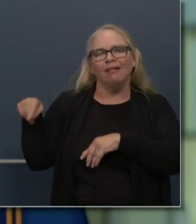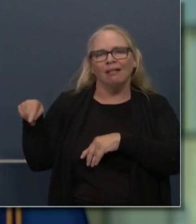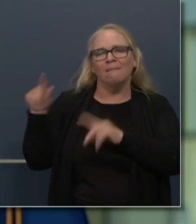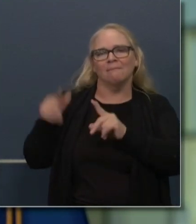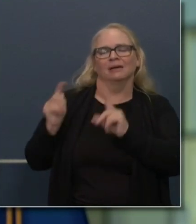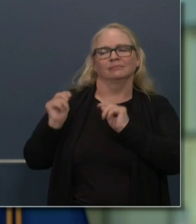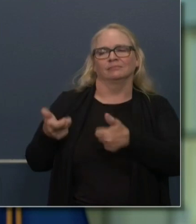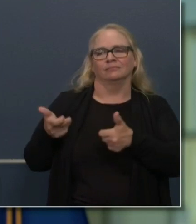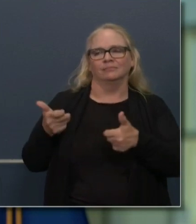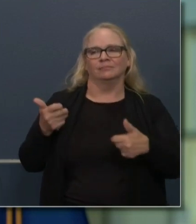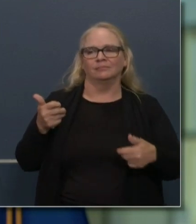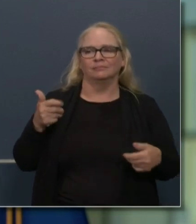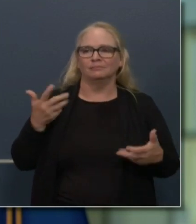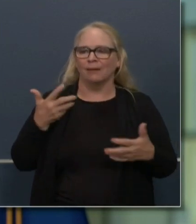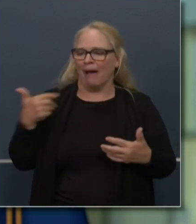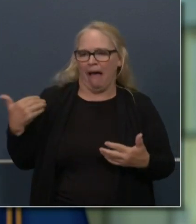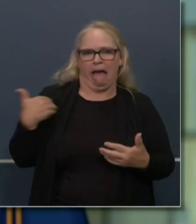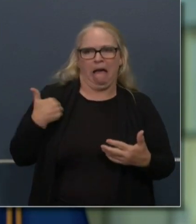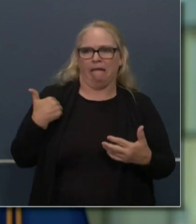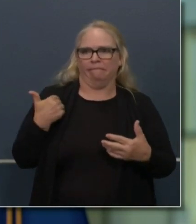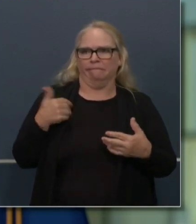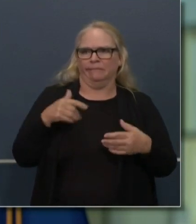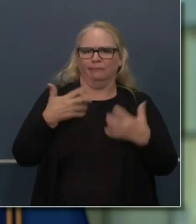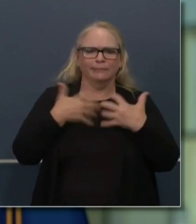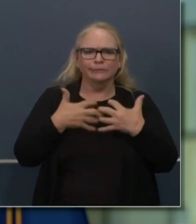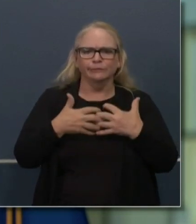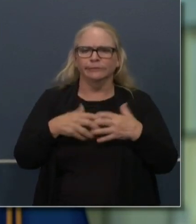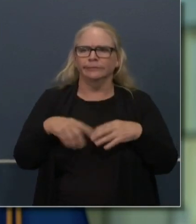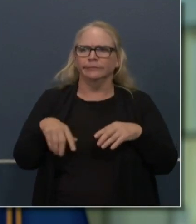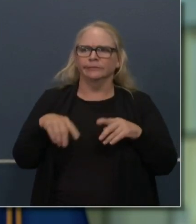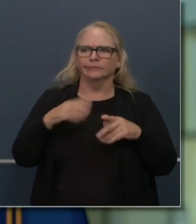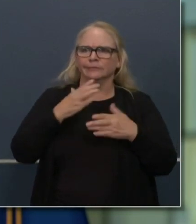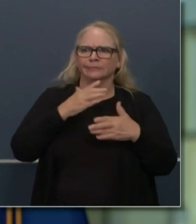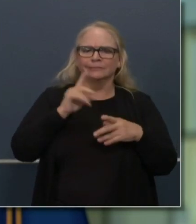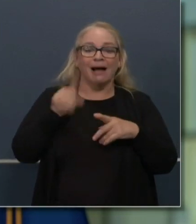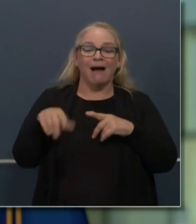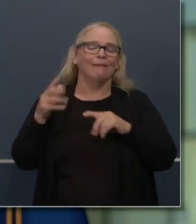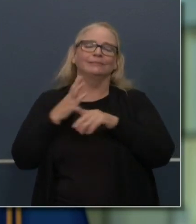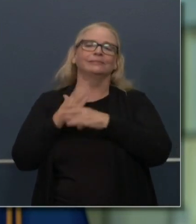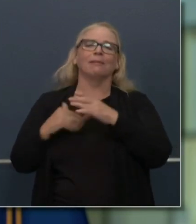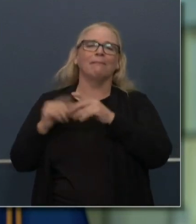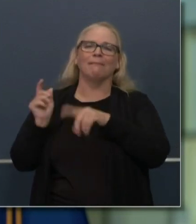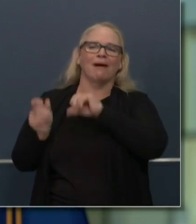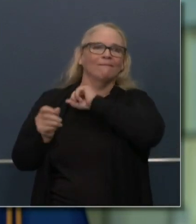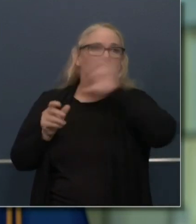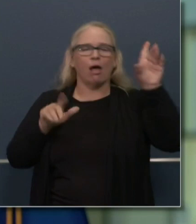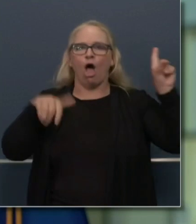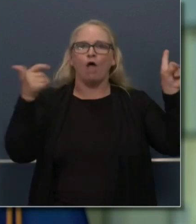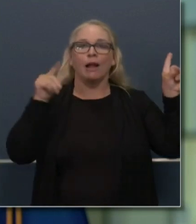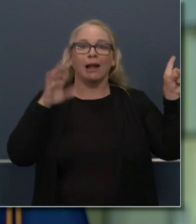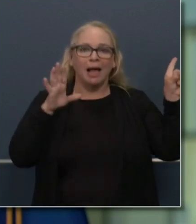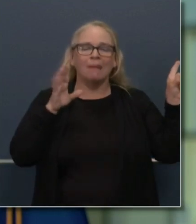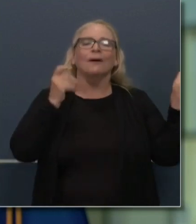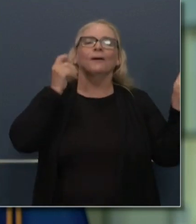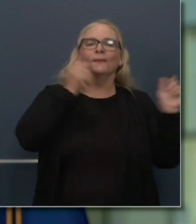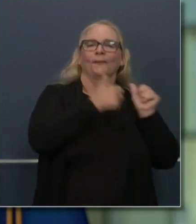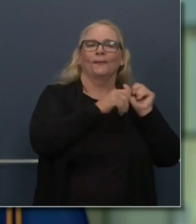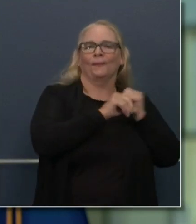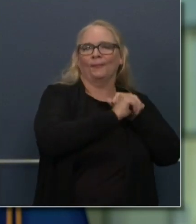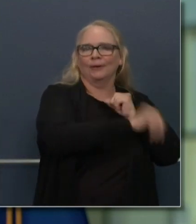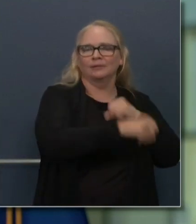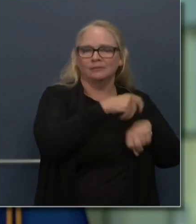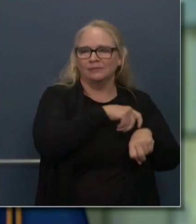own high throughput instrument. They're sending it out to Quest, LabCorp, other labs, and they come back pretty